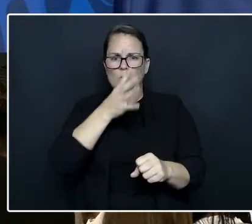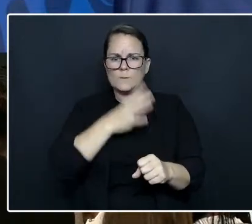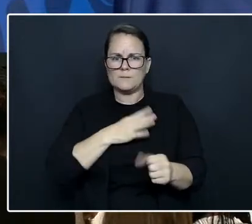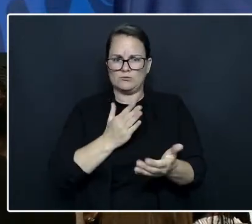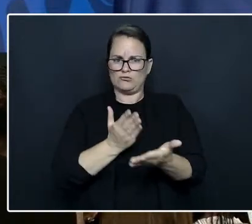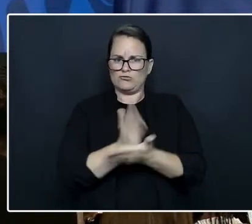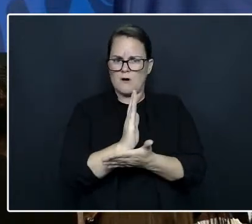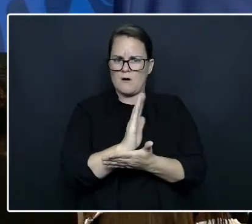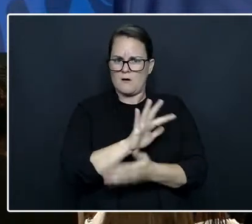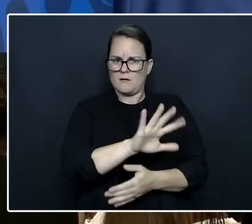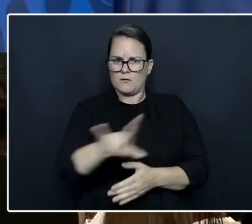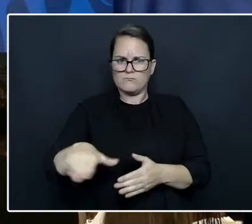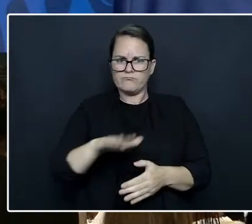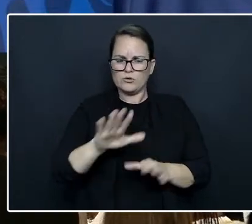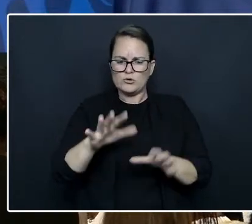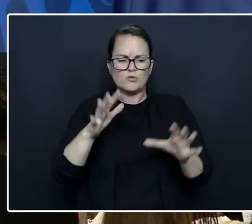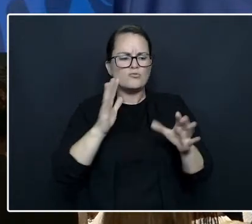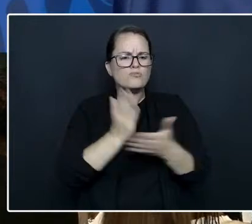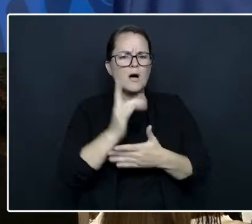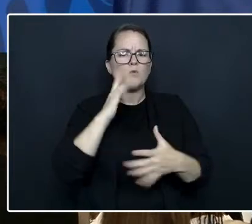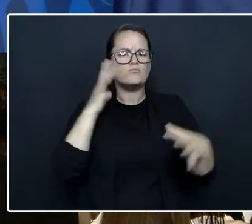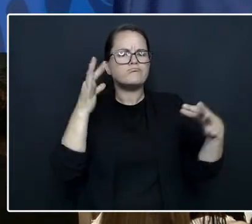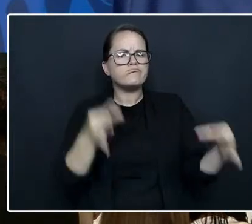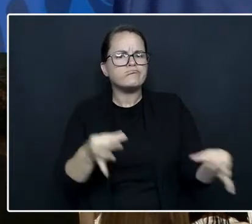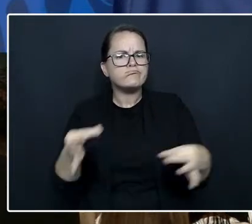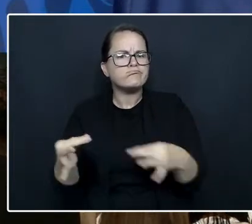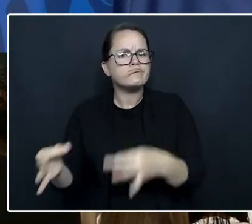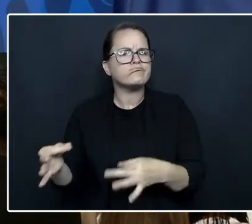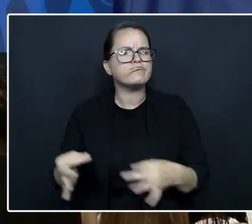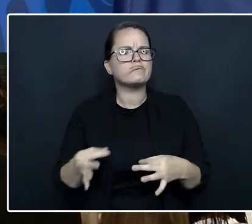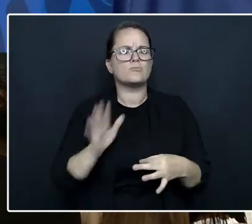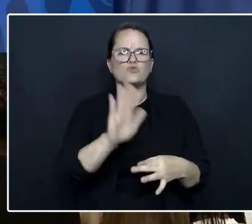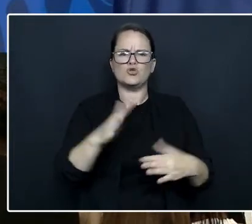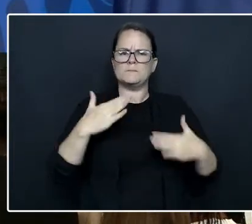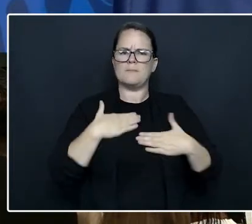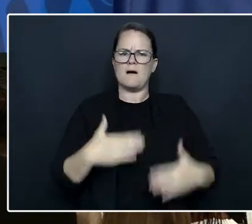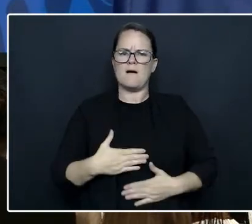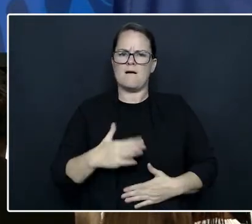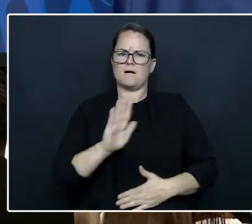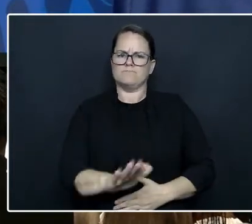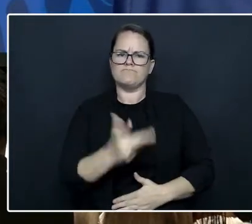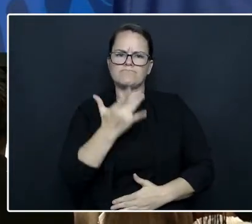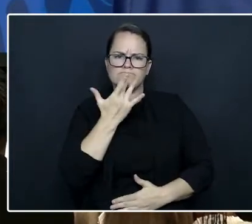decisions about our bodies.